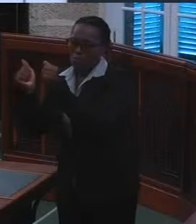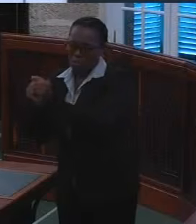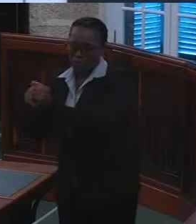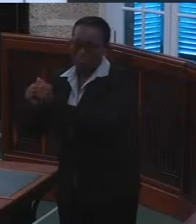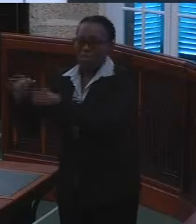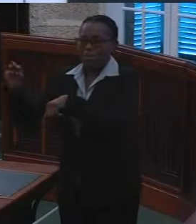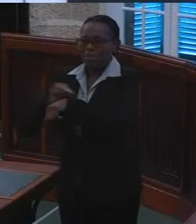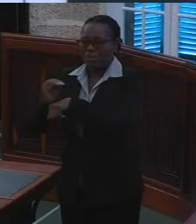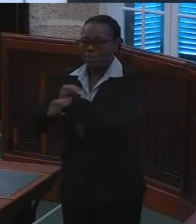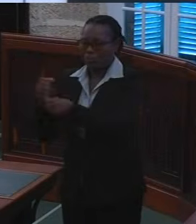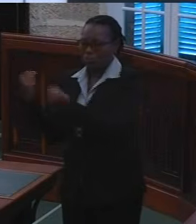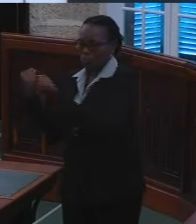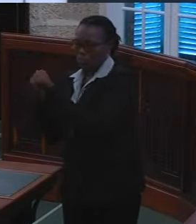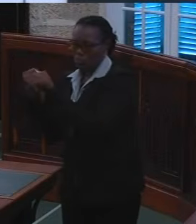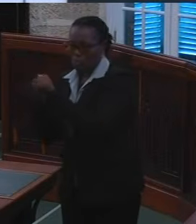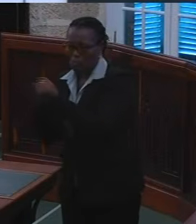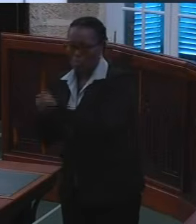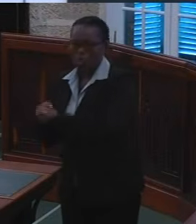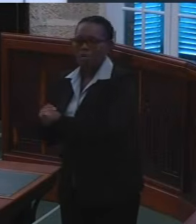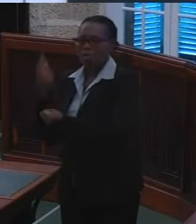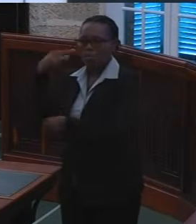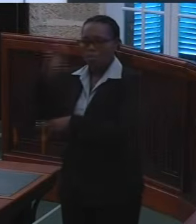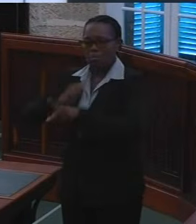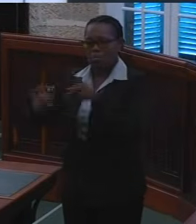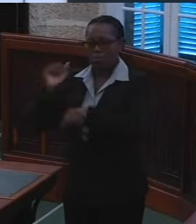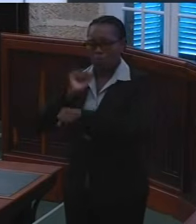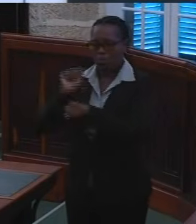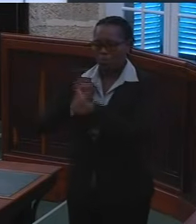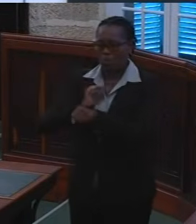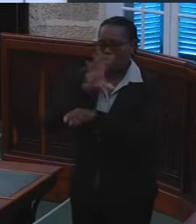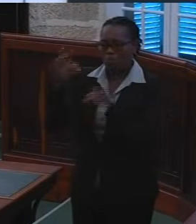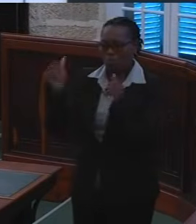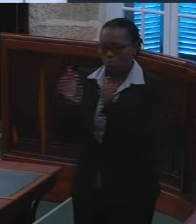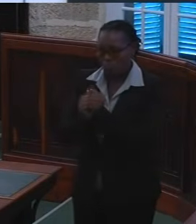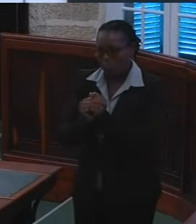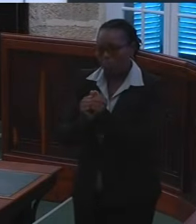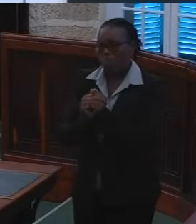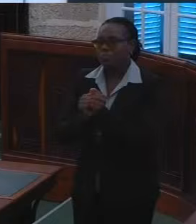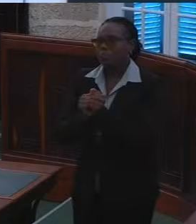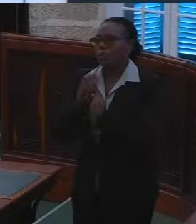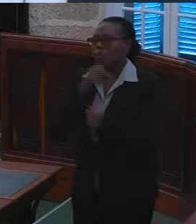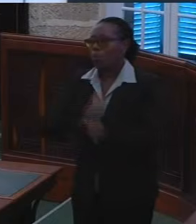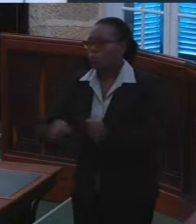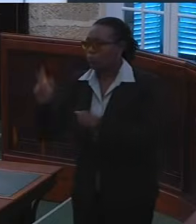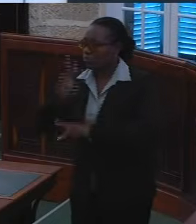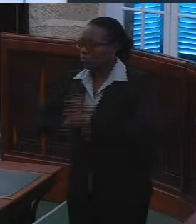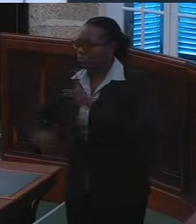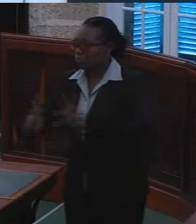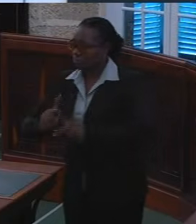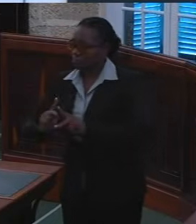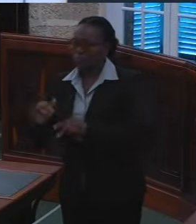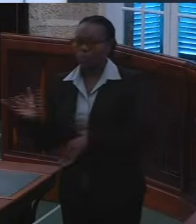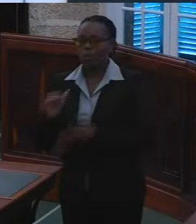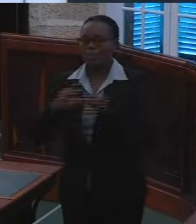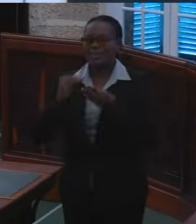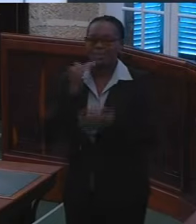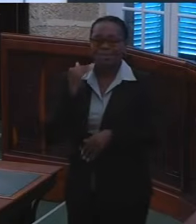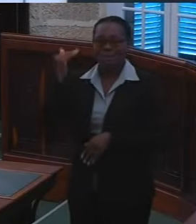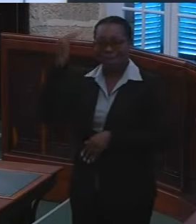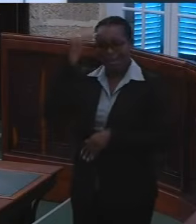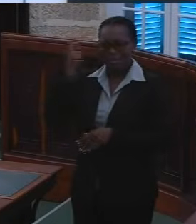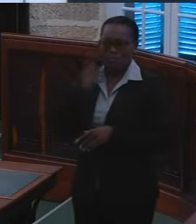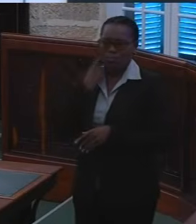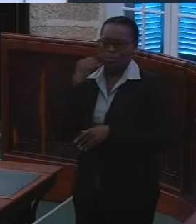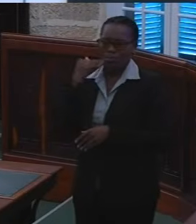the work we're doing for older persons. I also feel personally that I must thank the former head of the